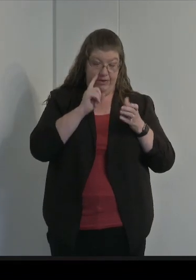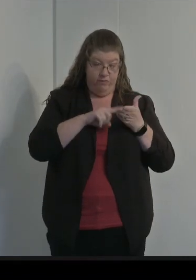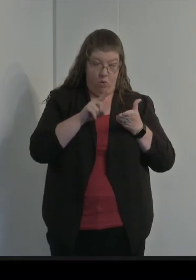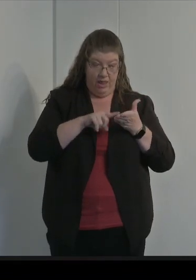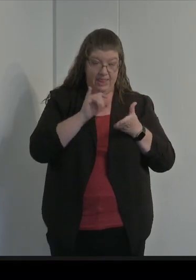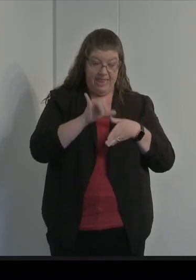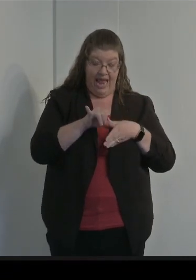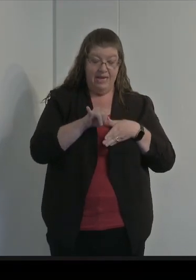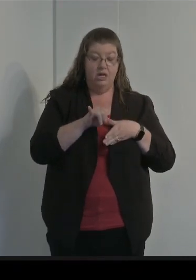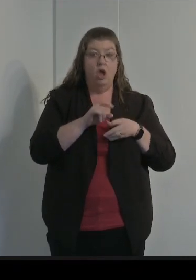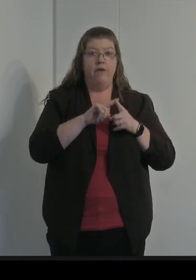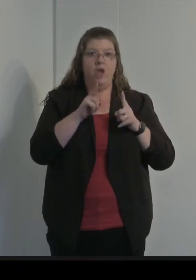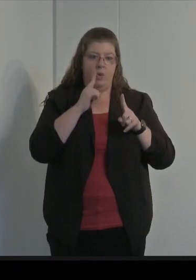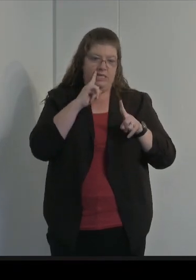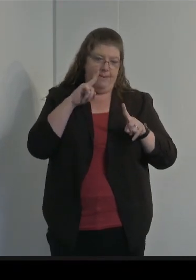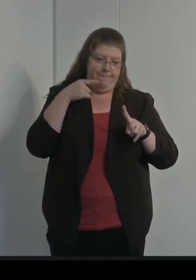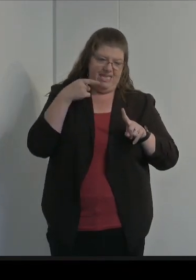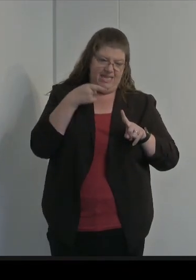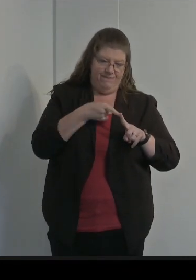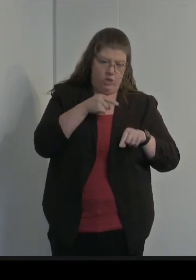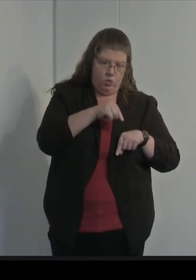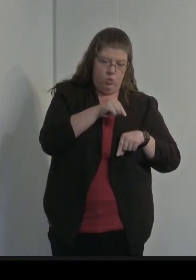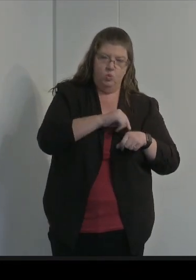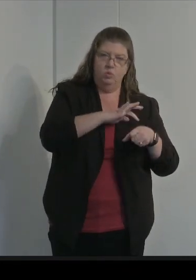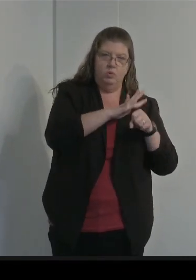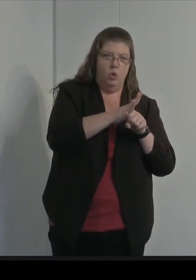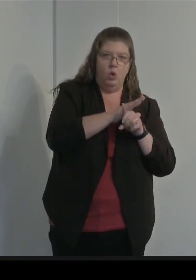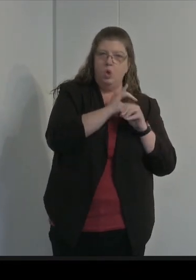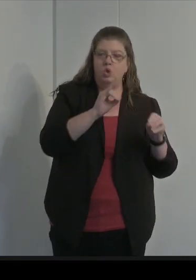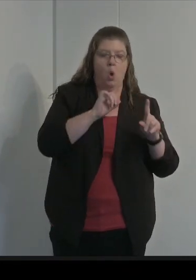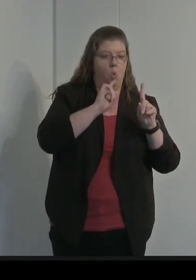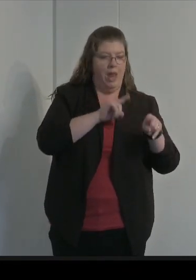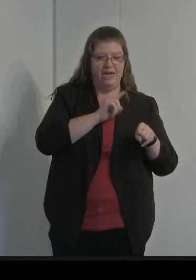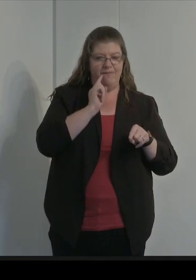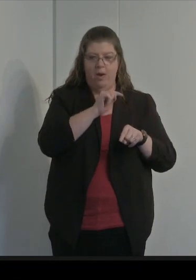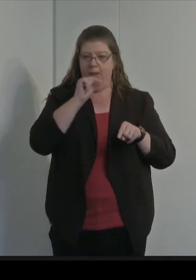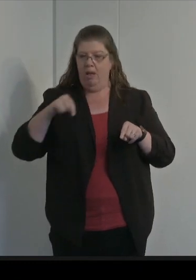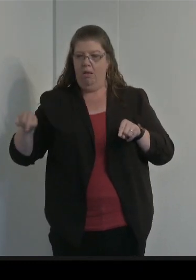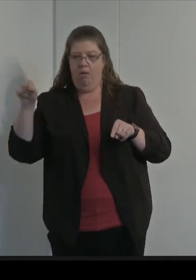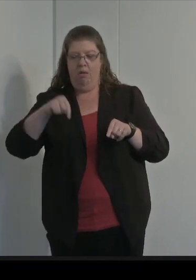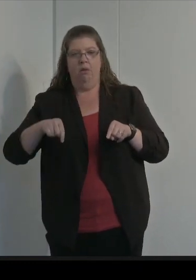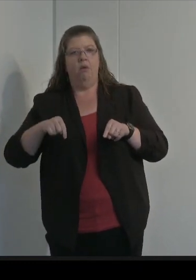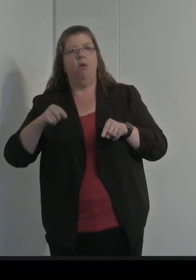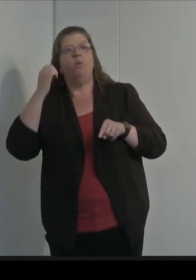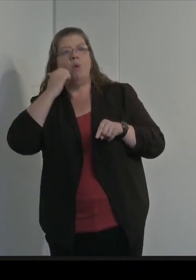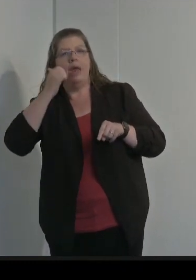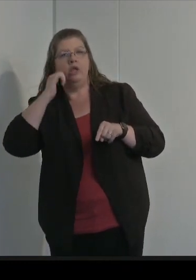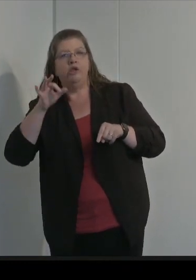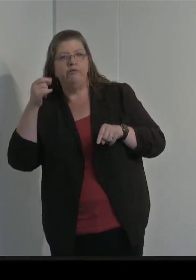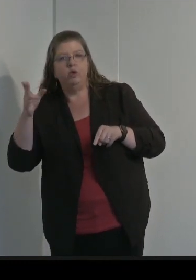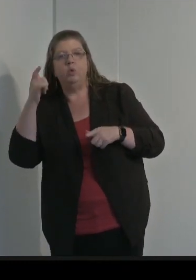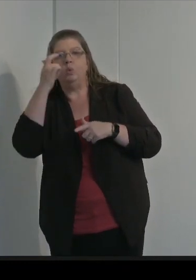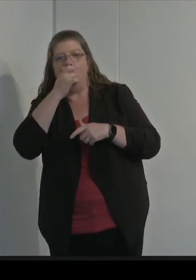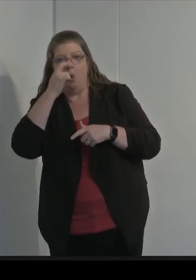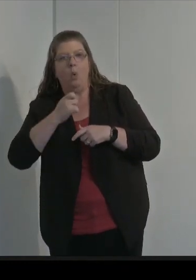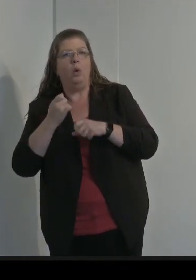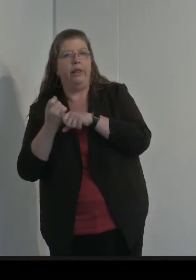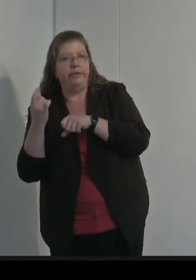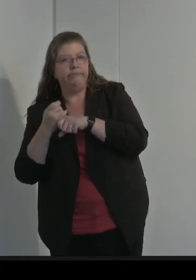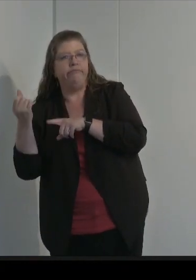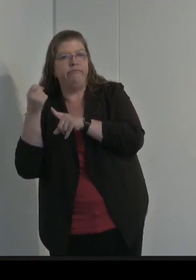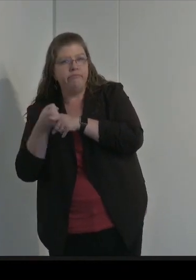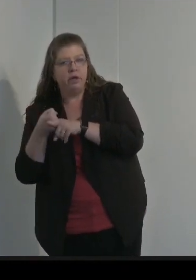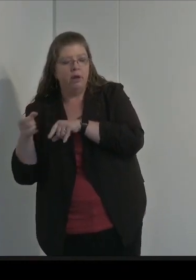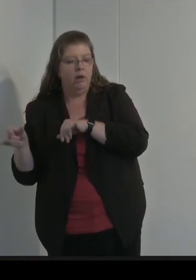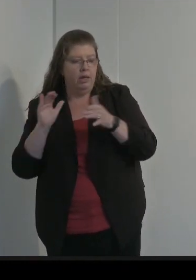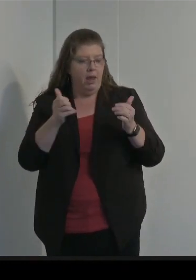this, are very specific, and there is no cross-reactivity between seasonal coronaviruses and the SARS-CoV-2